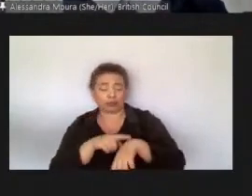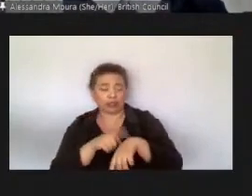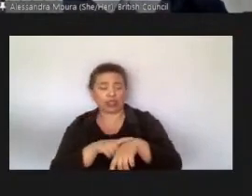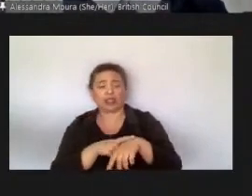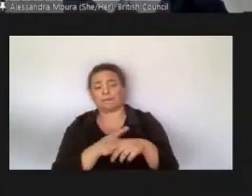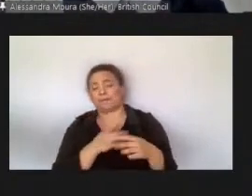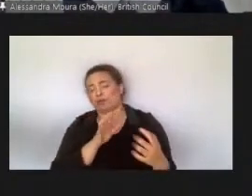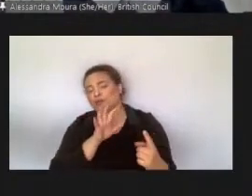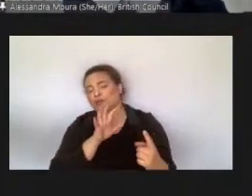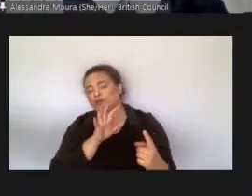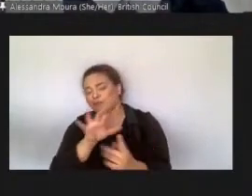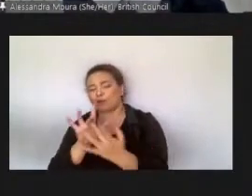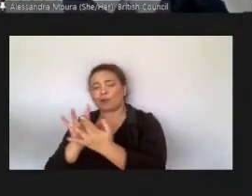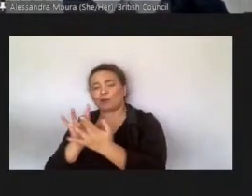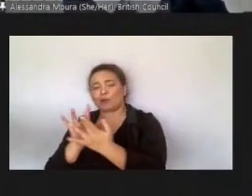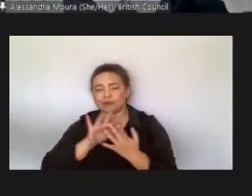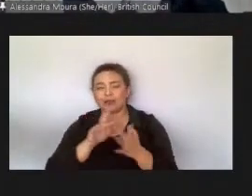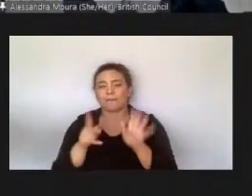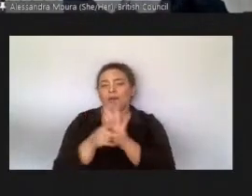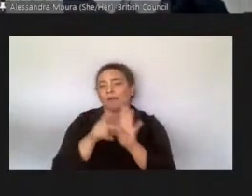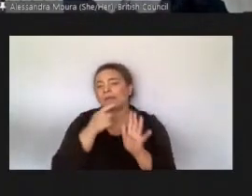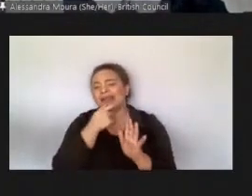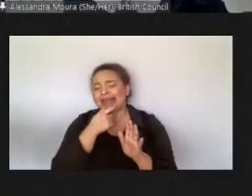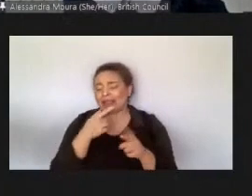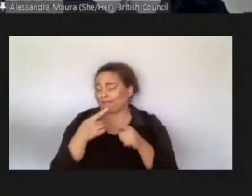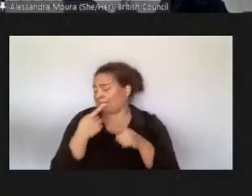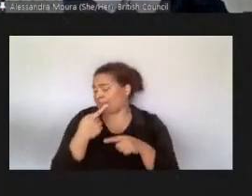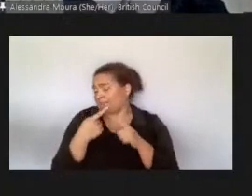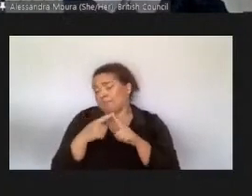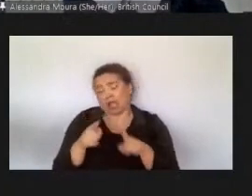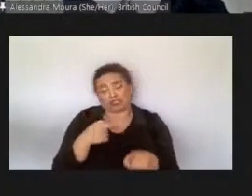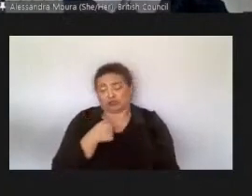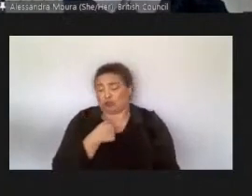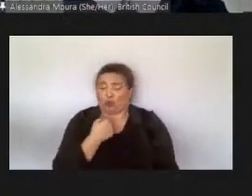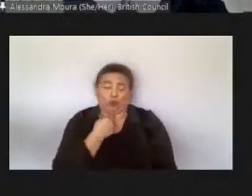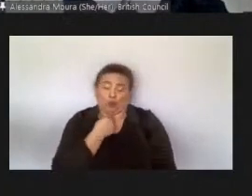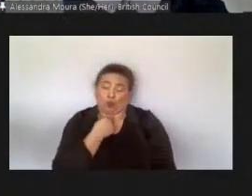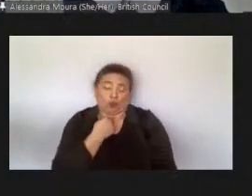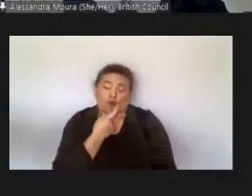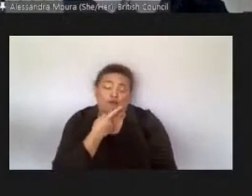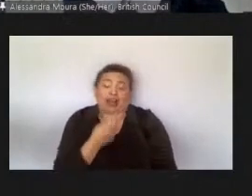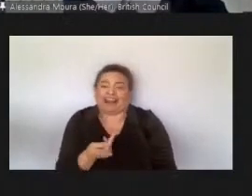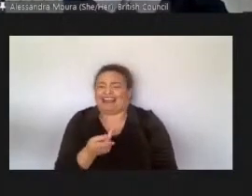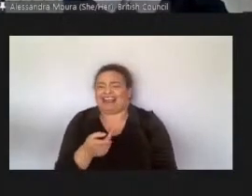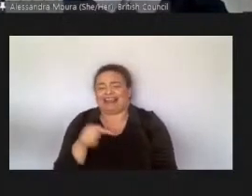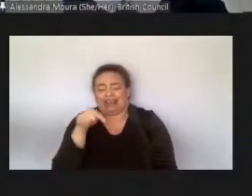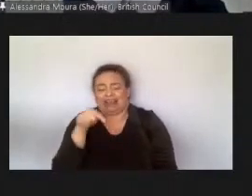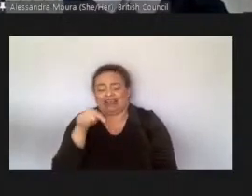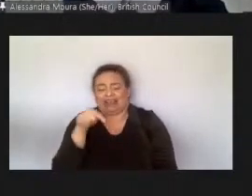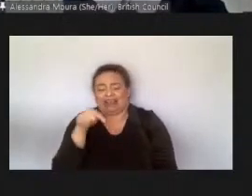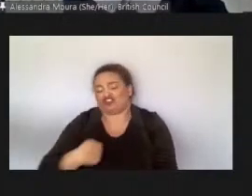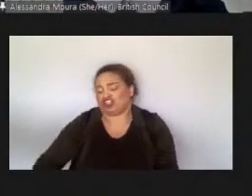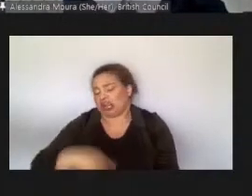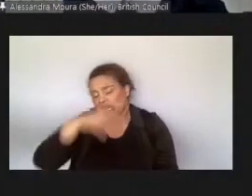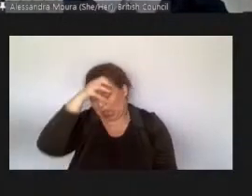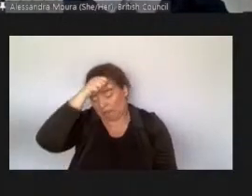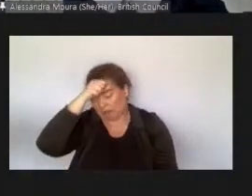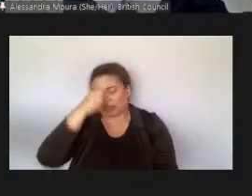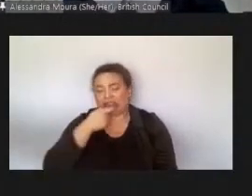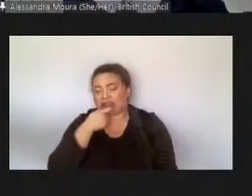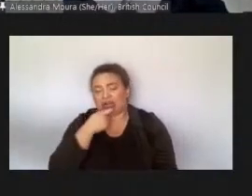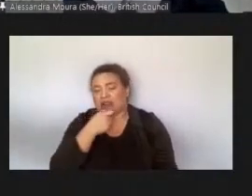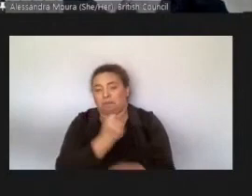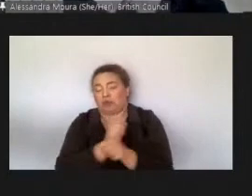here, some children do manage to learn successfully. If teachers feel the situation is not so good for learning, then they